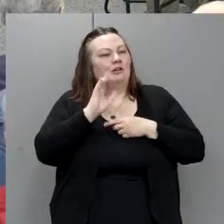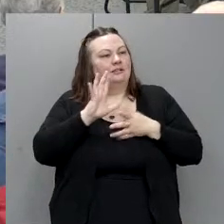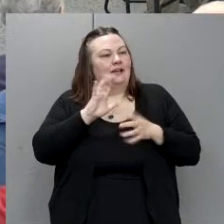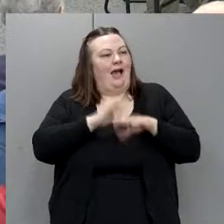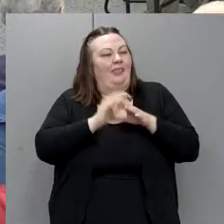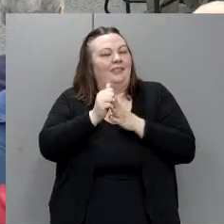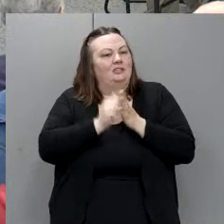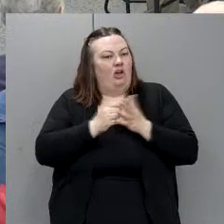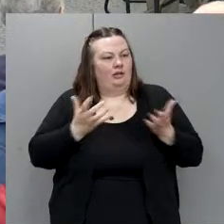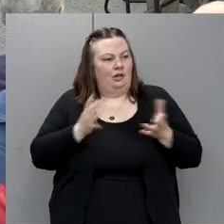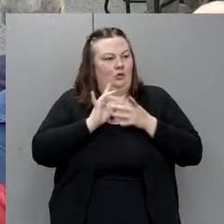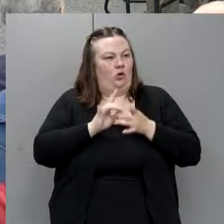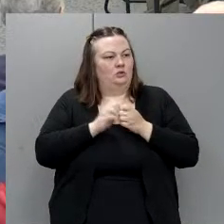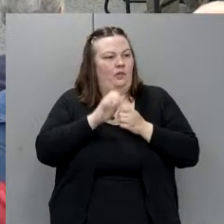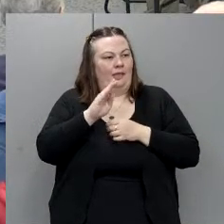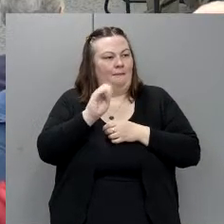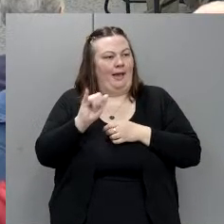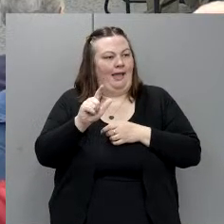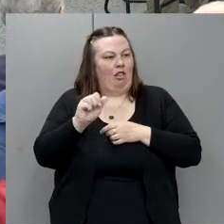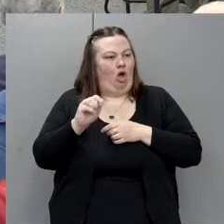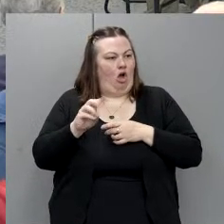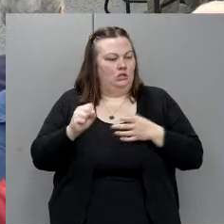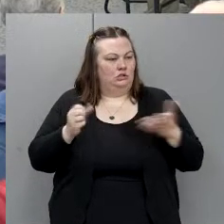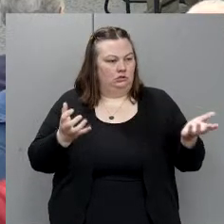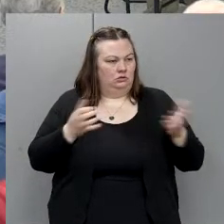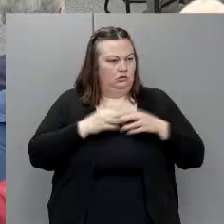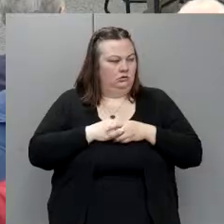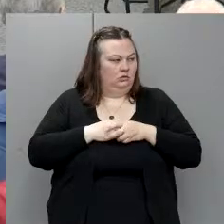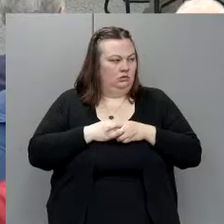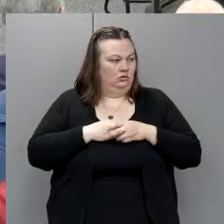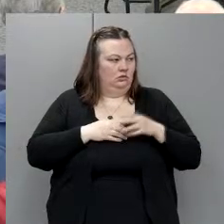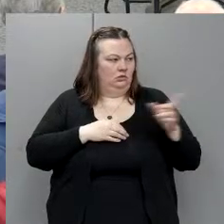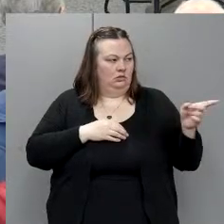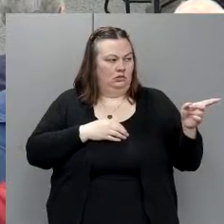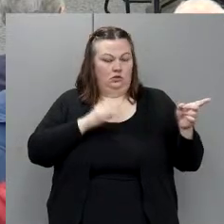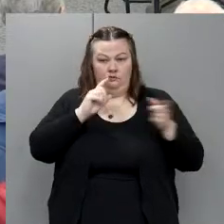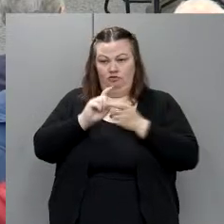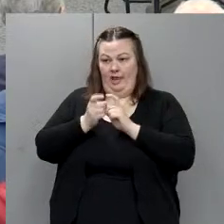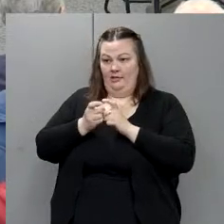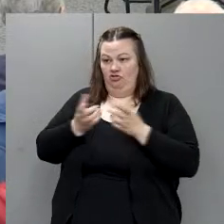the agenda in accordance with our bylaws? You've changed it.